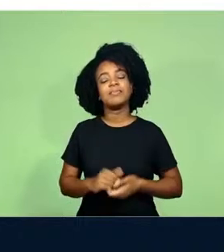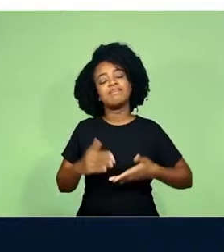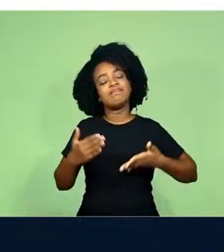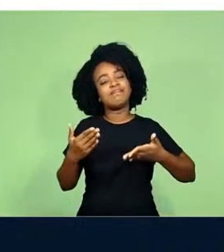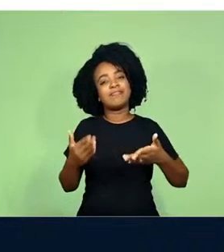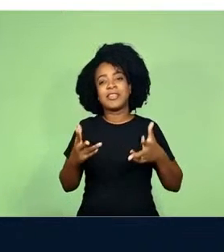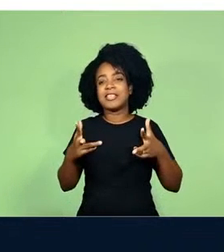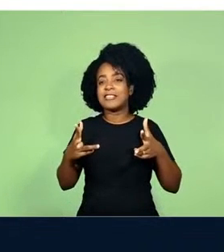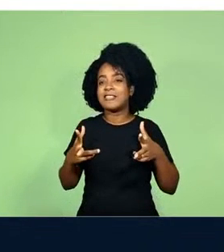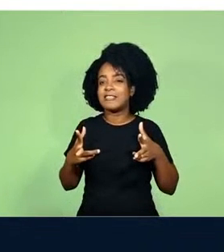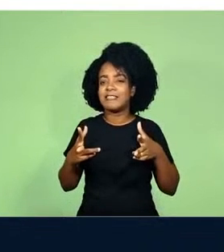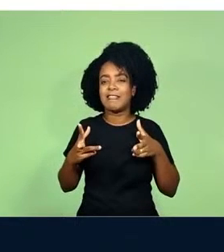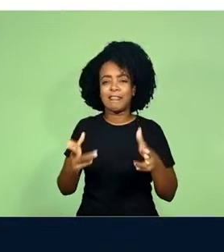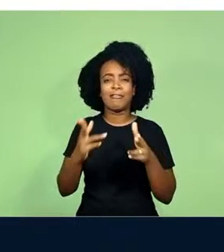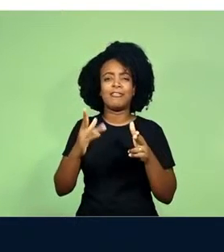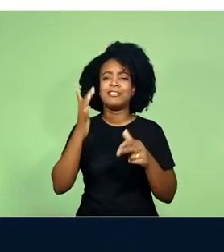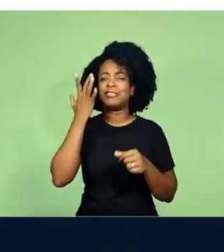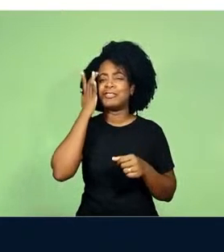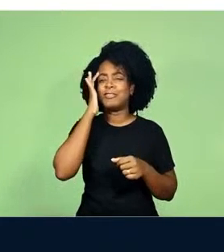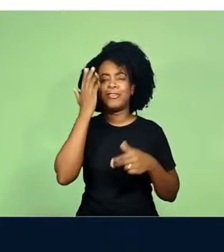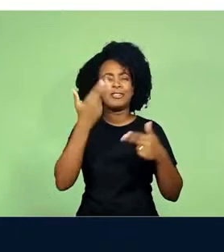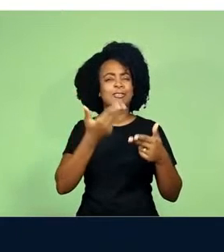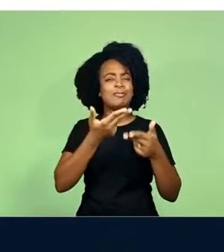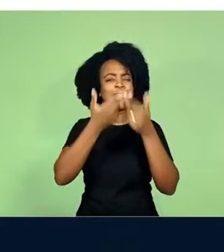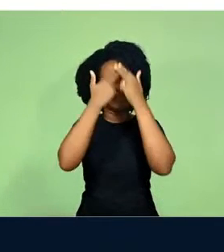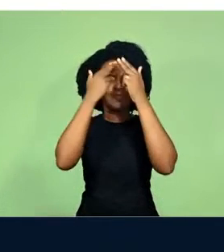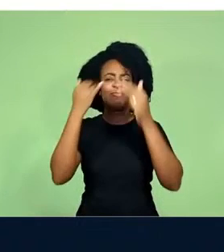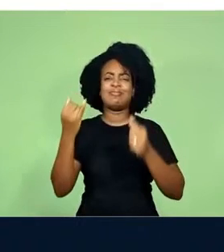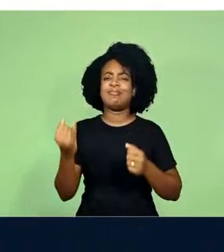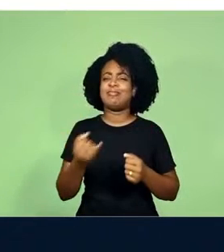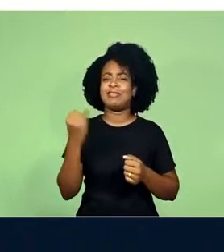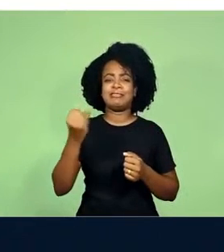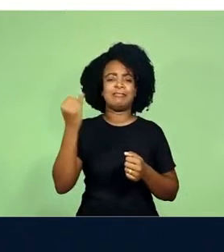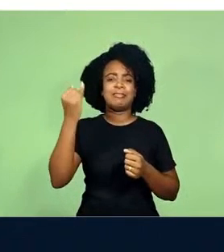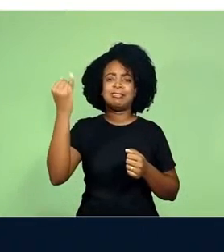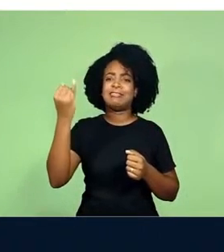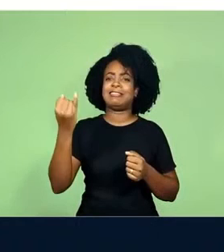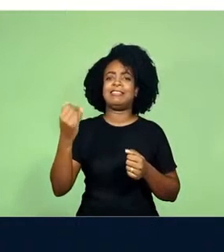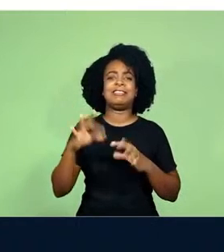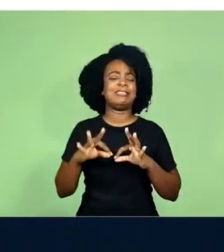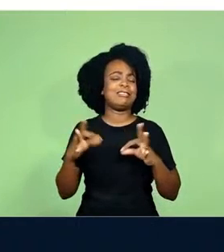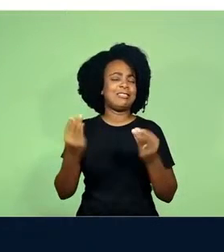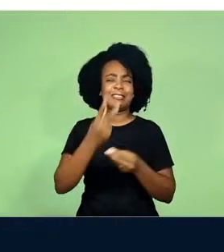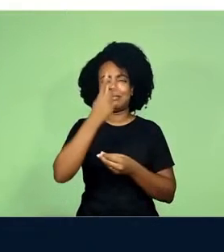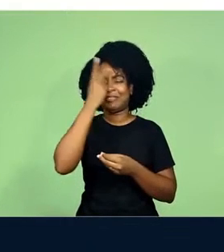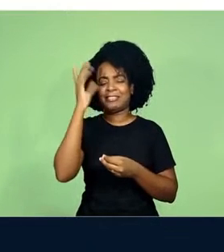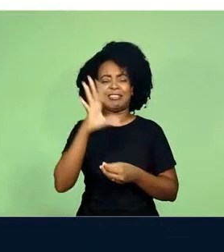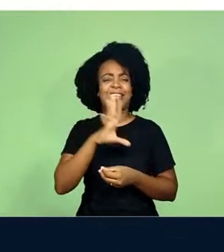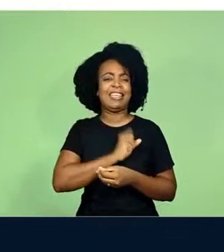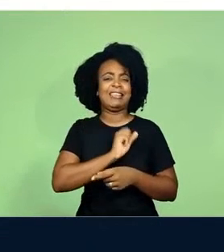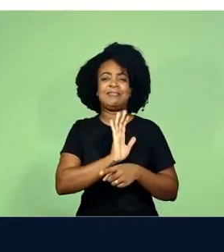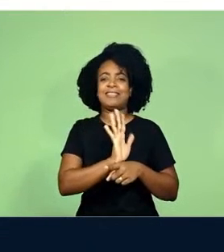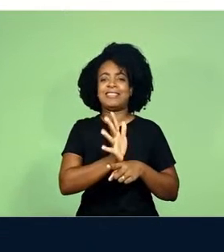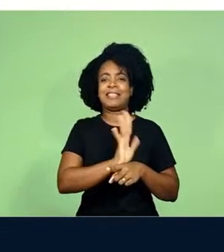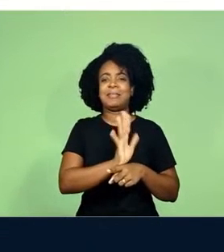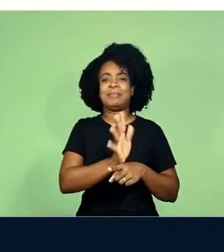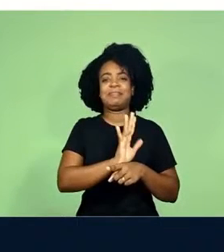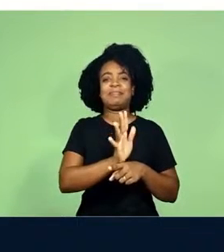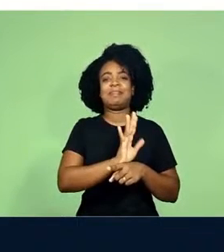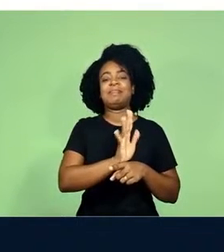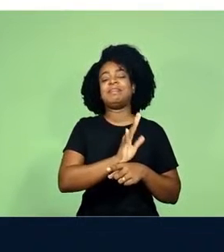This is perhaps a scene that I consider memorable in the cinema, for all the amateurs of seventh art.